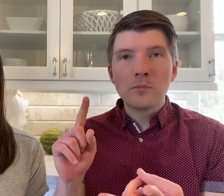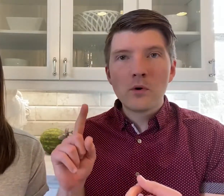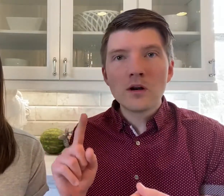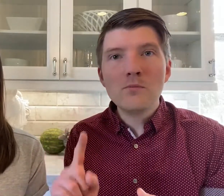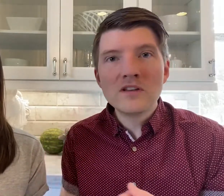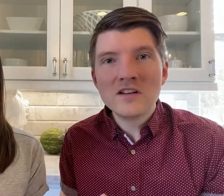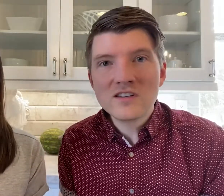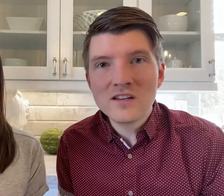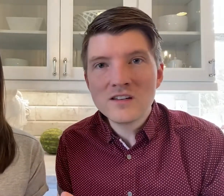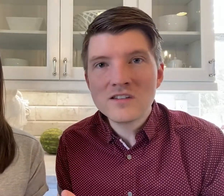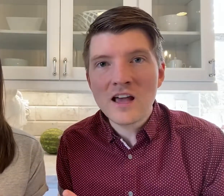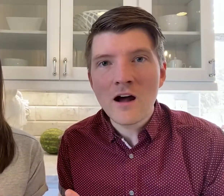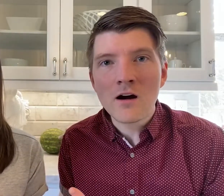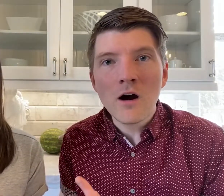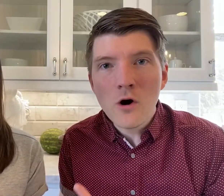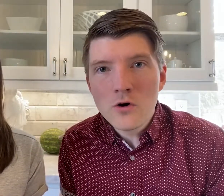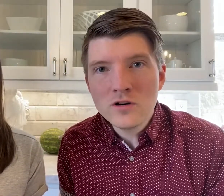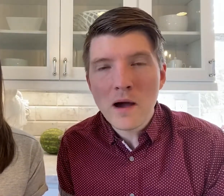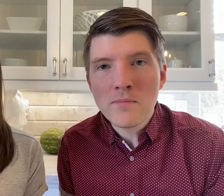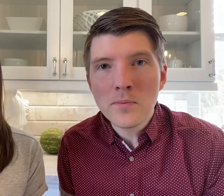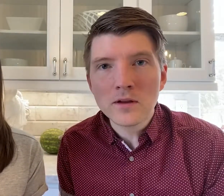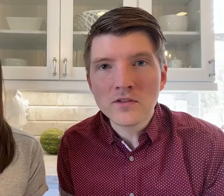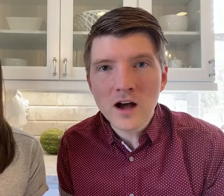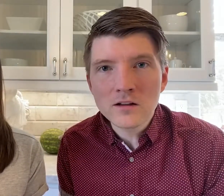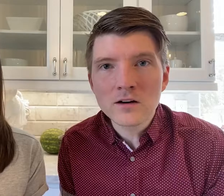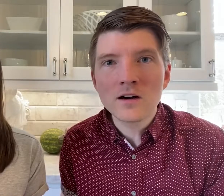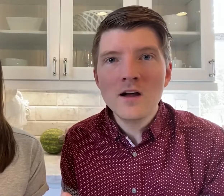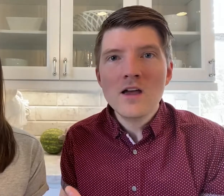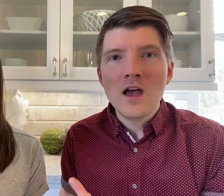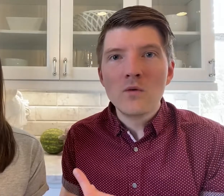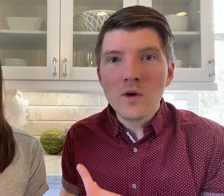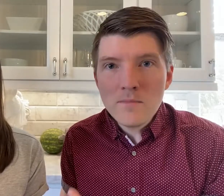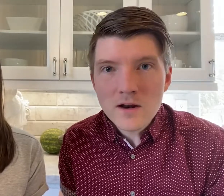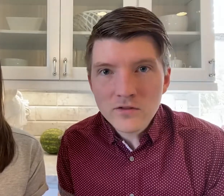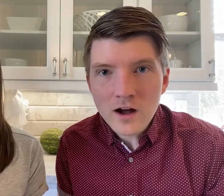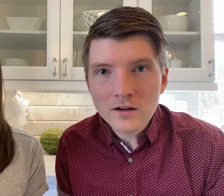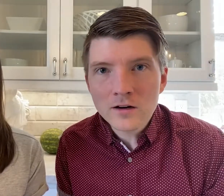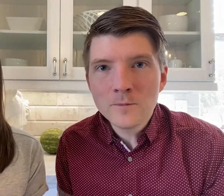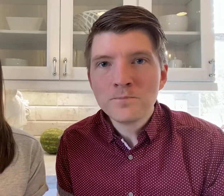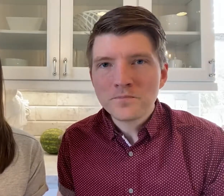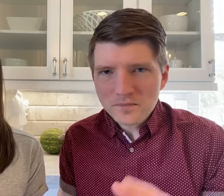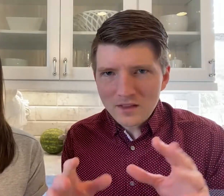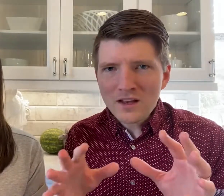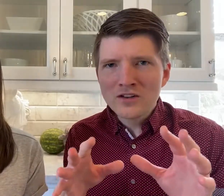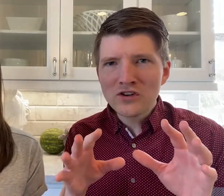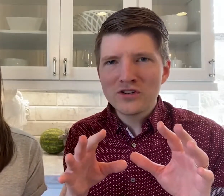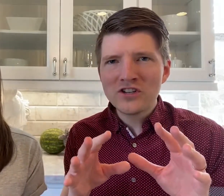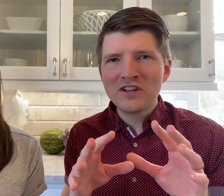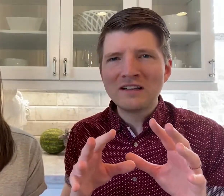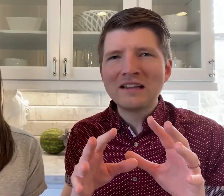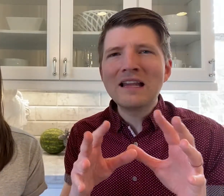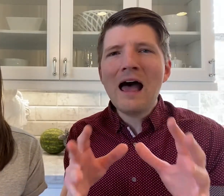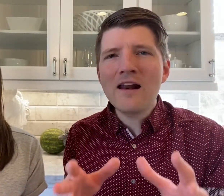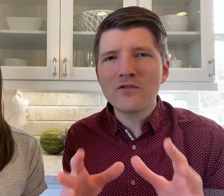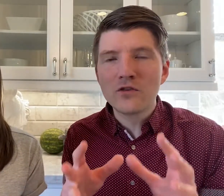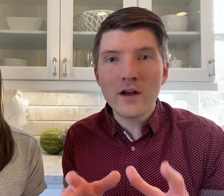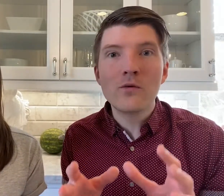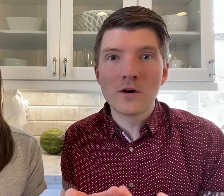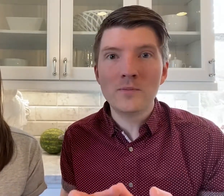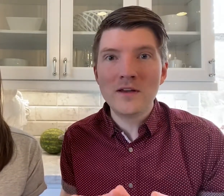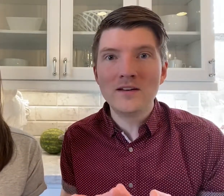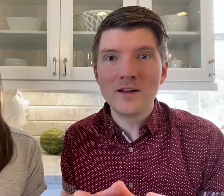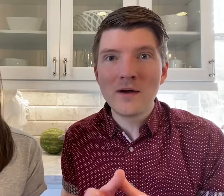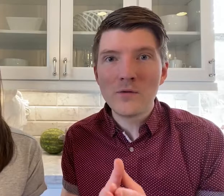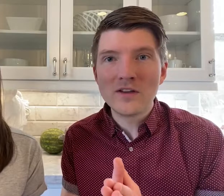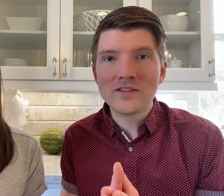are supporting businesses that are owned by people of color and women of color. And so there's just a lot of great